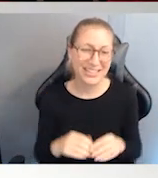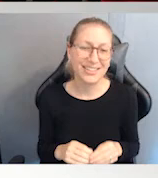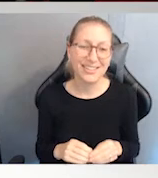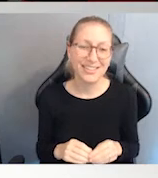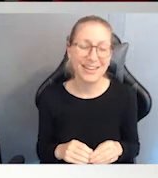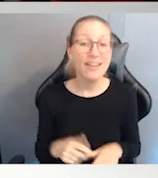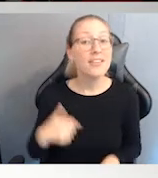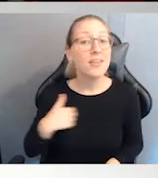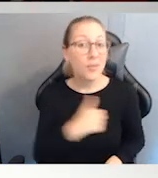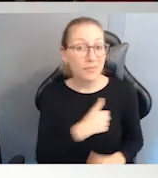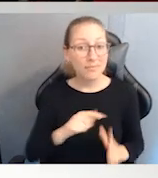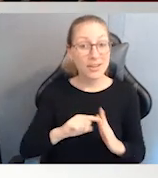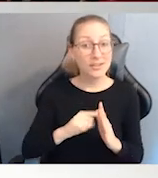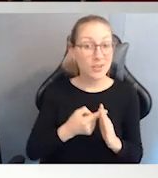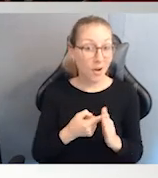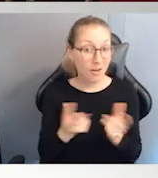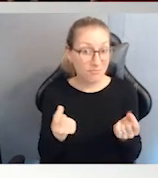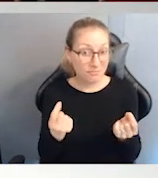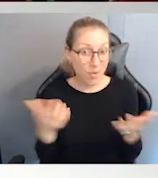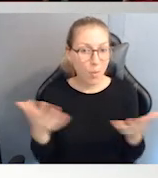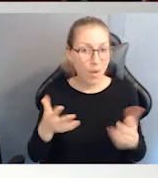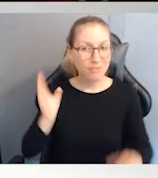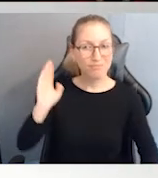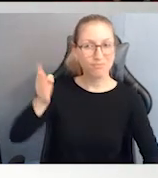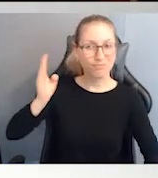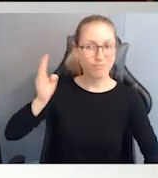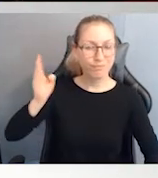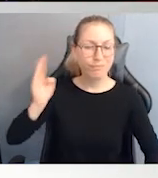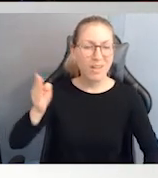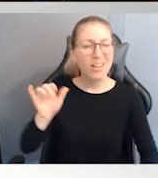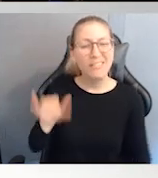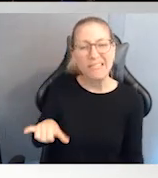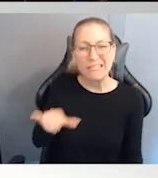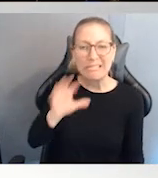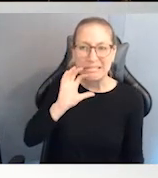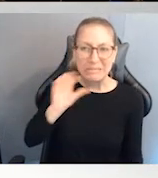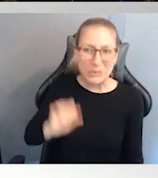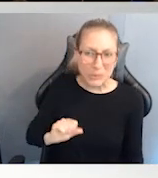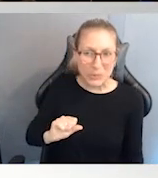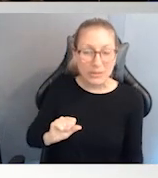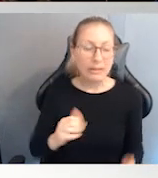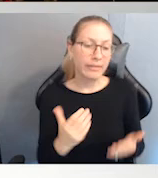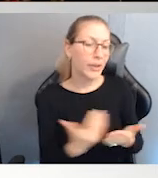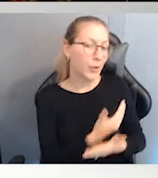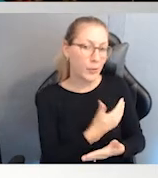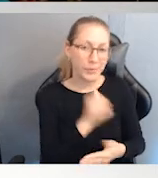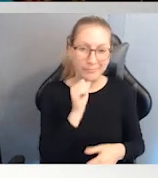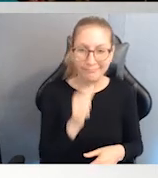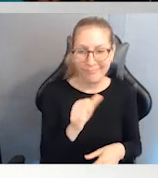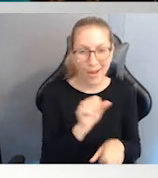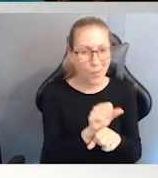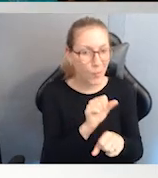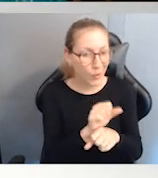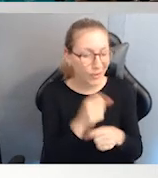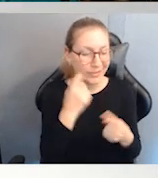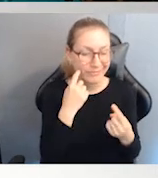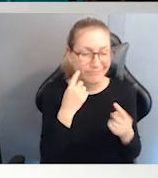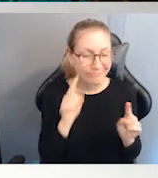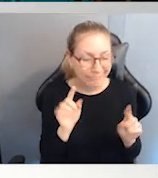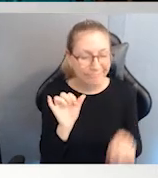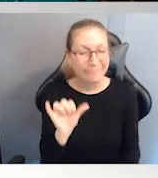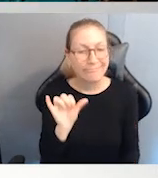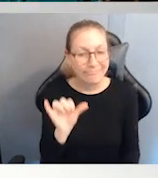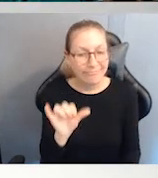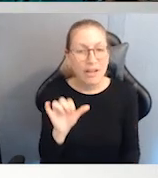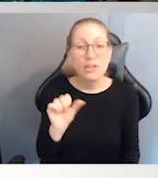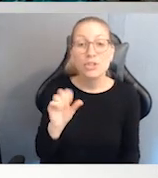We're going to start with a presentation, and the presentation that we have is the older one because the newer one would not work. So I'm going to stream the